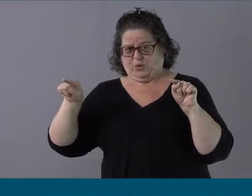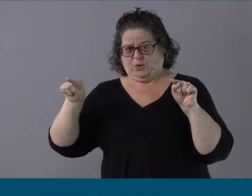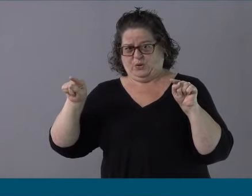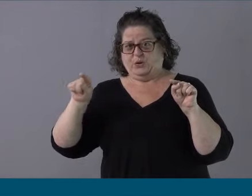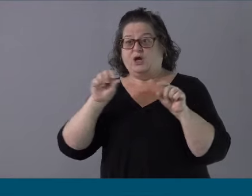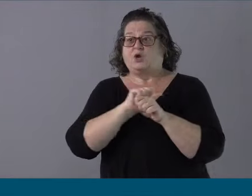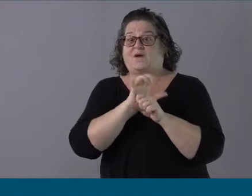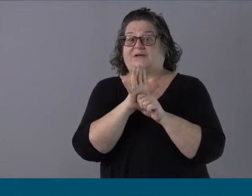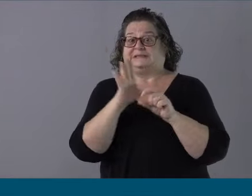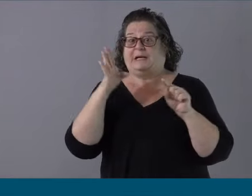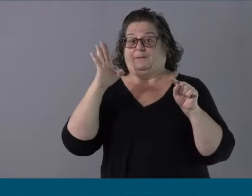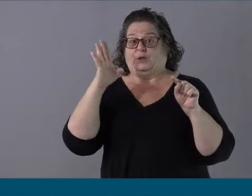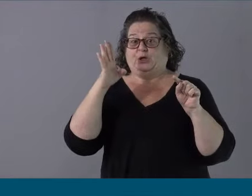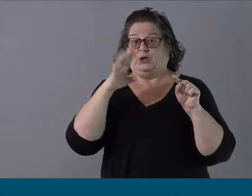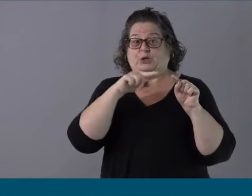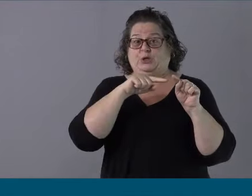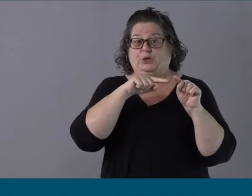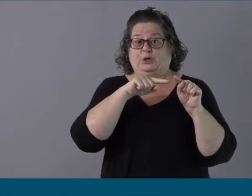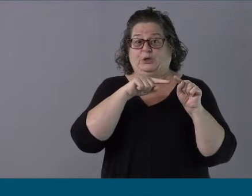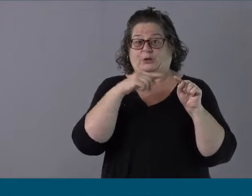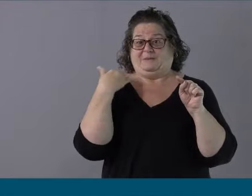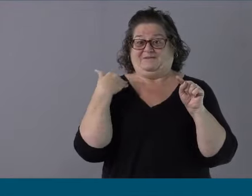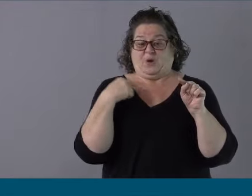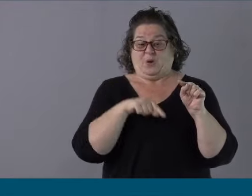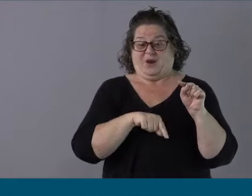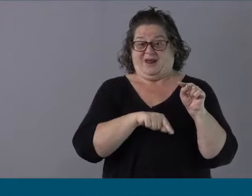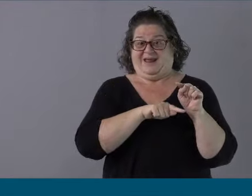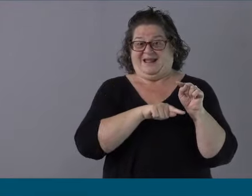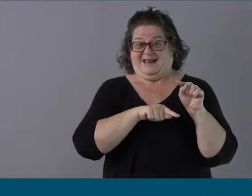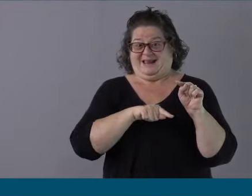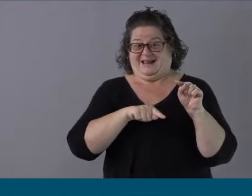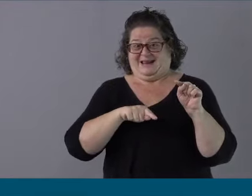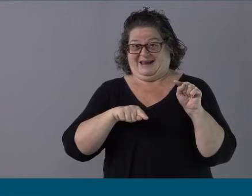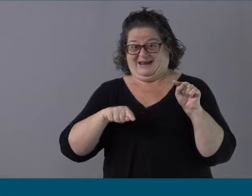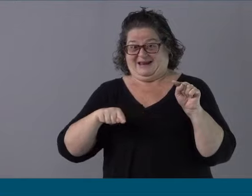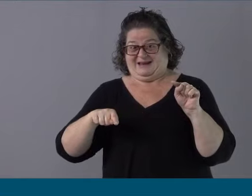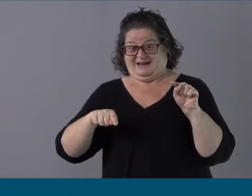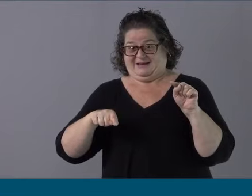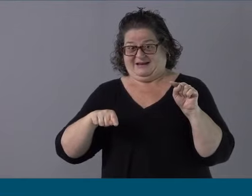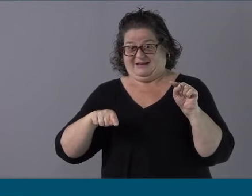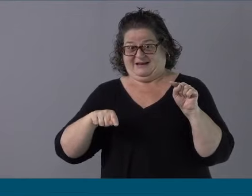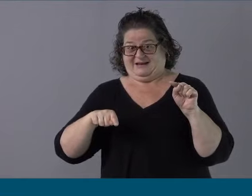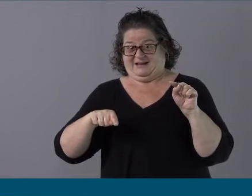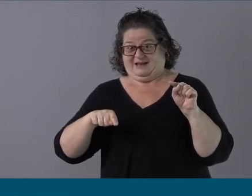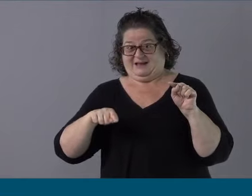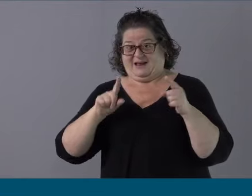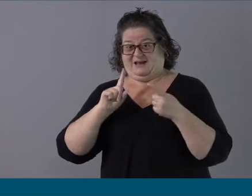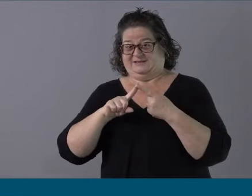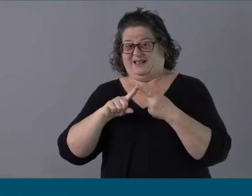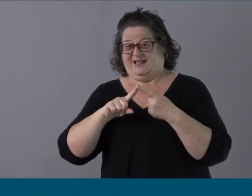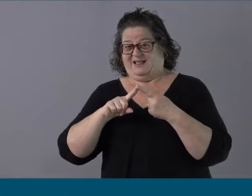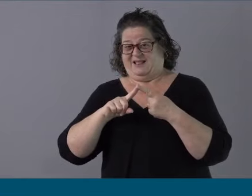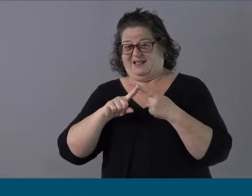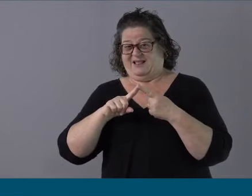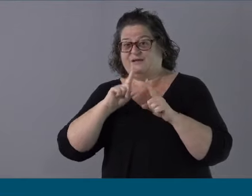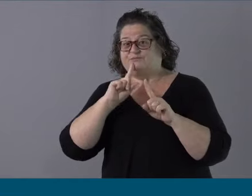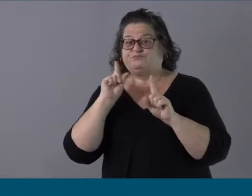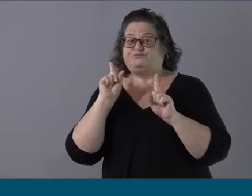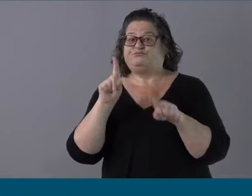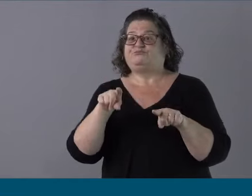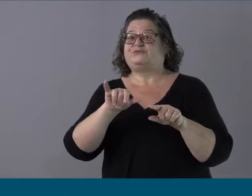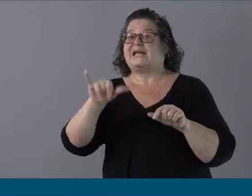was flat. All the way up and including to the stay-at-home order. The flu has behaved like